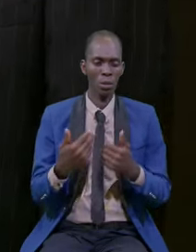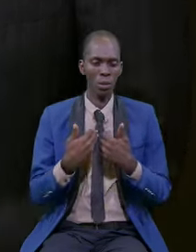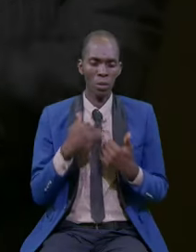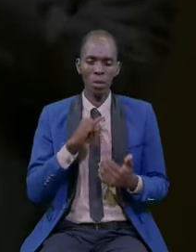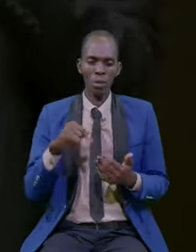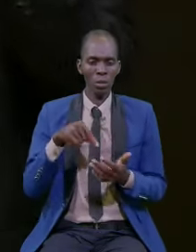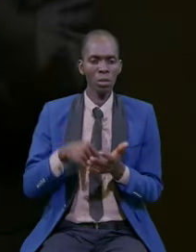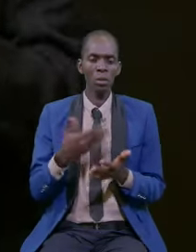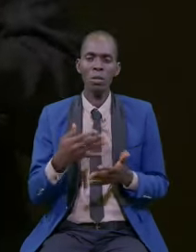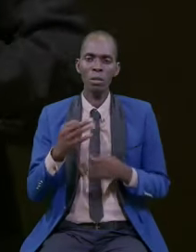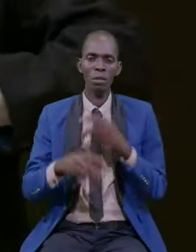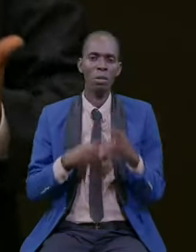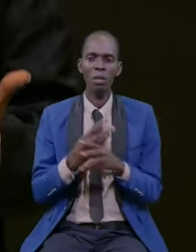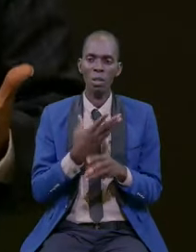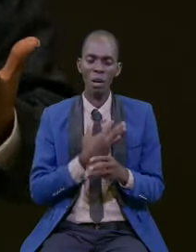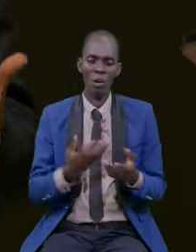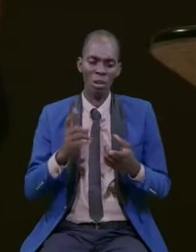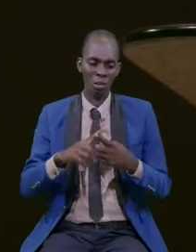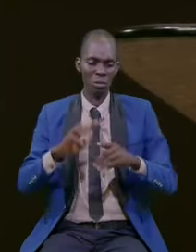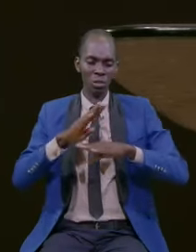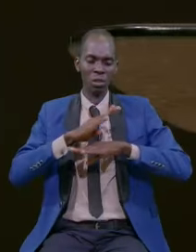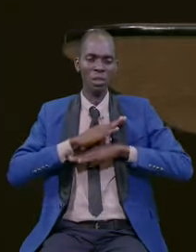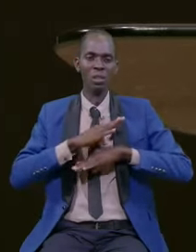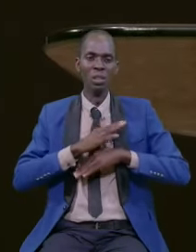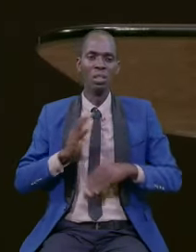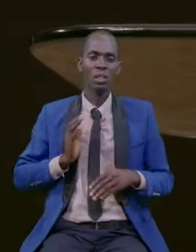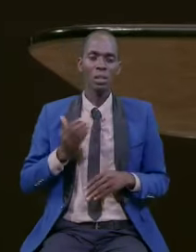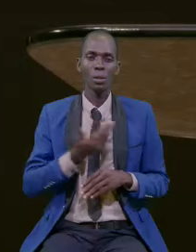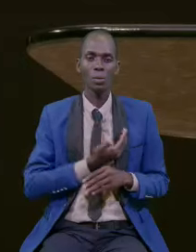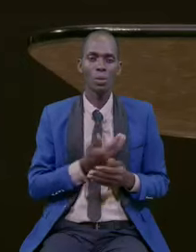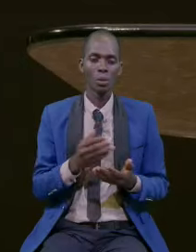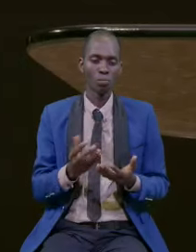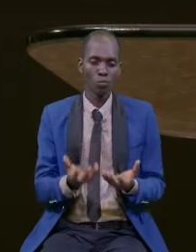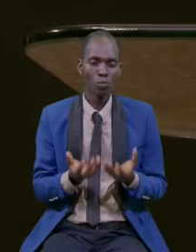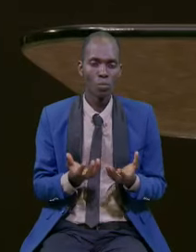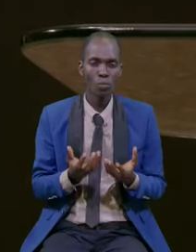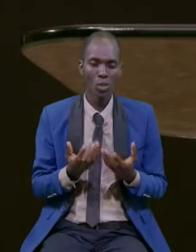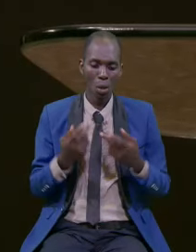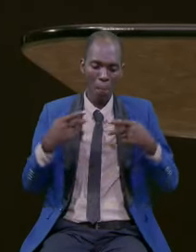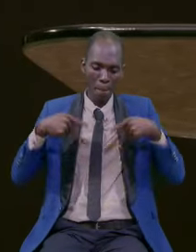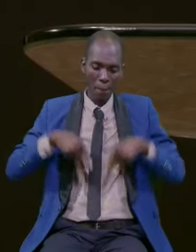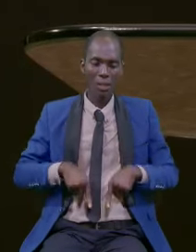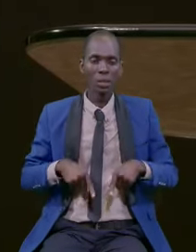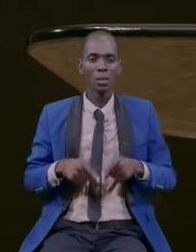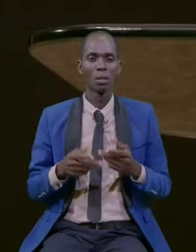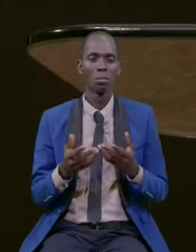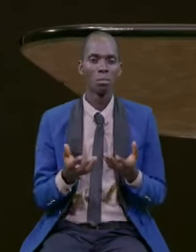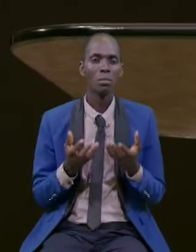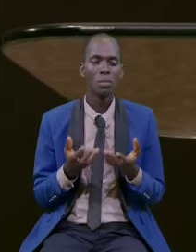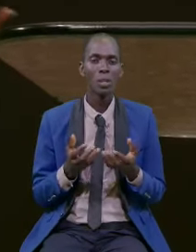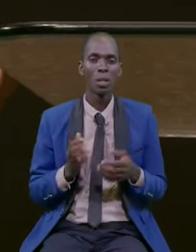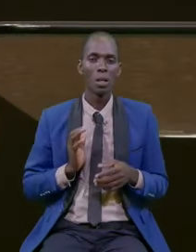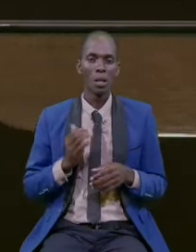world and wanting to satisfy our desires, personal, our